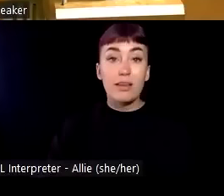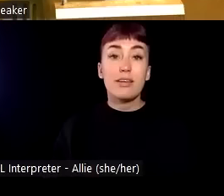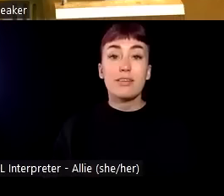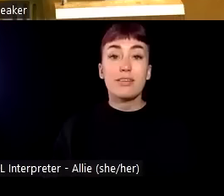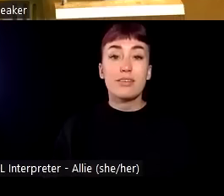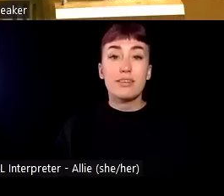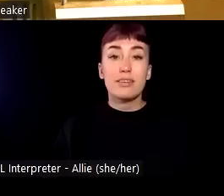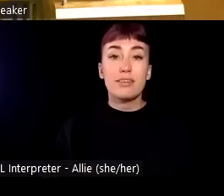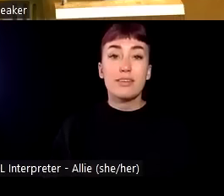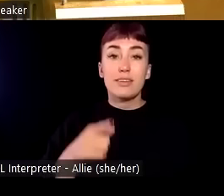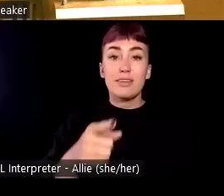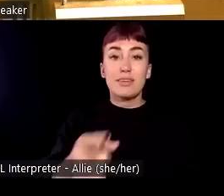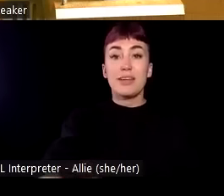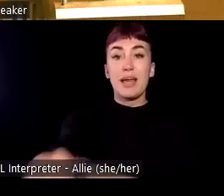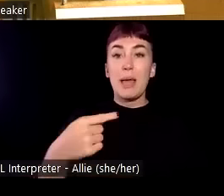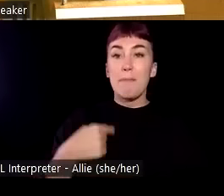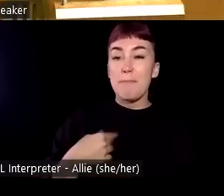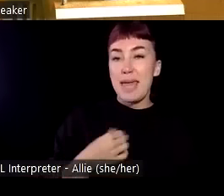This is me and my boys.